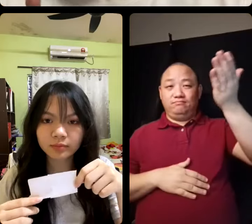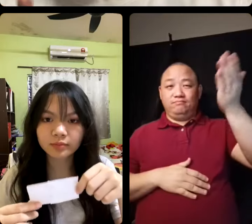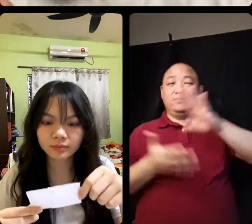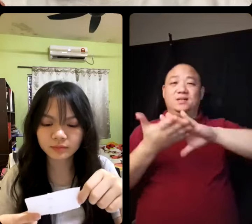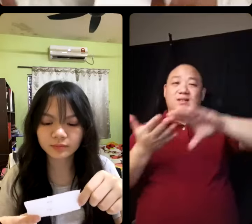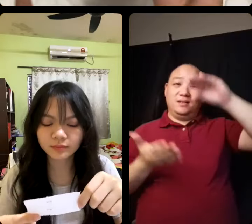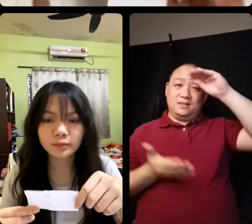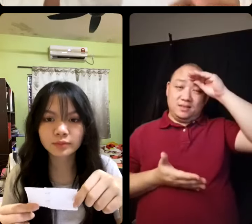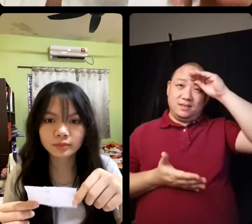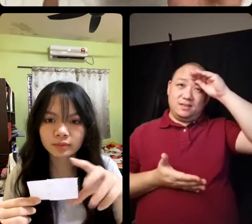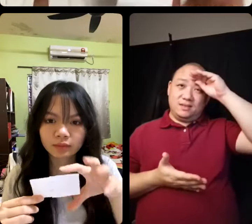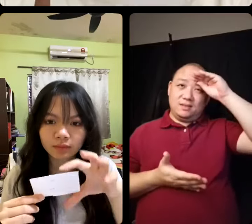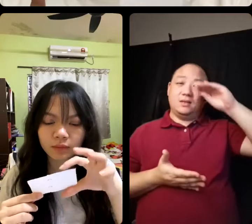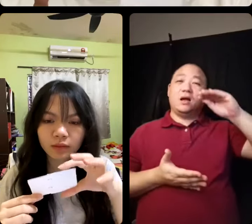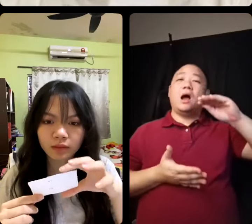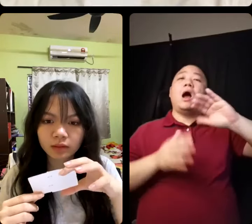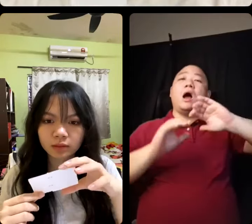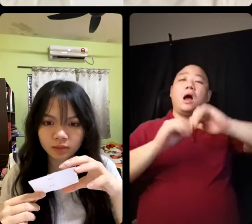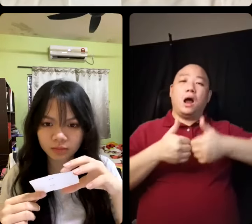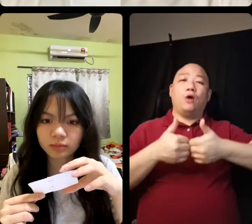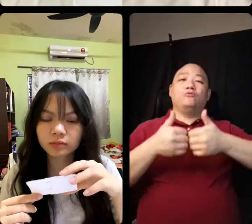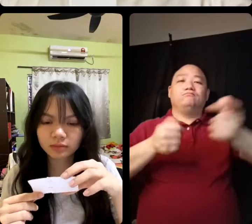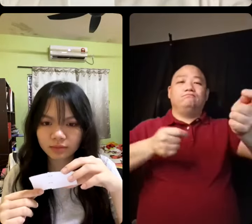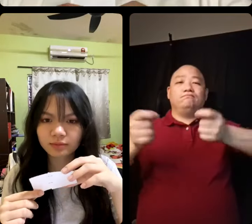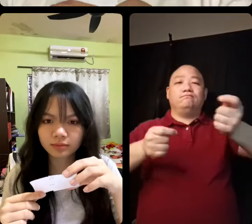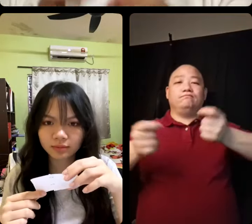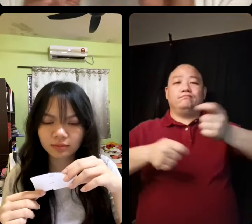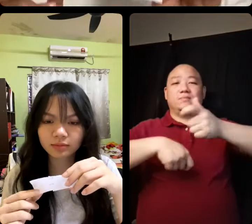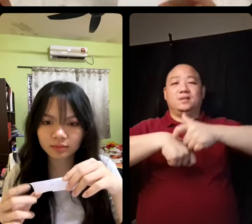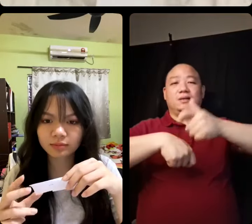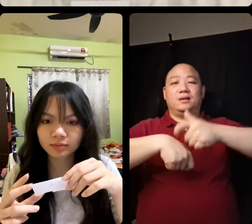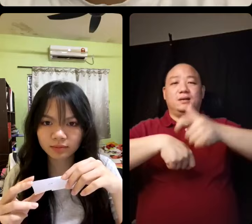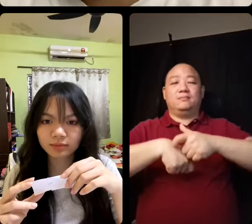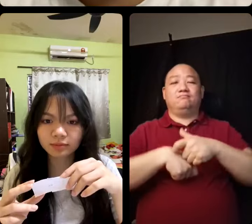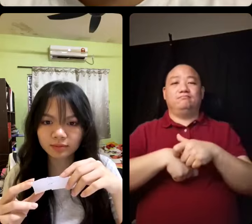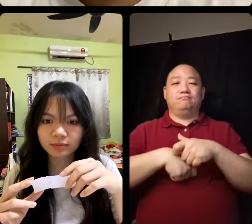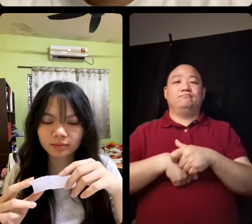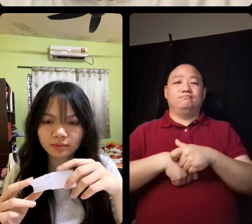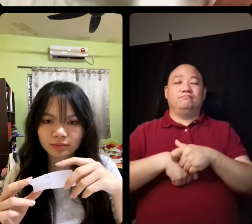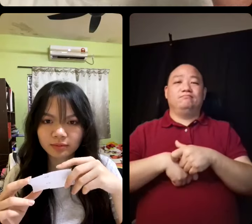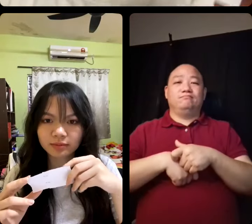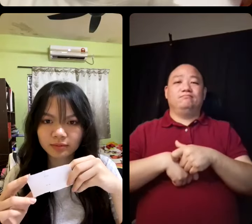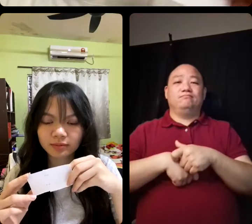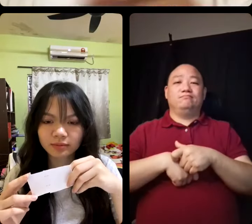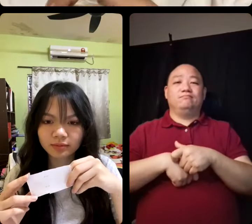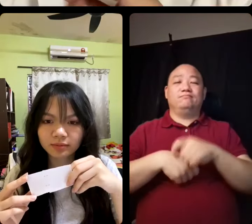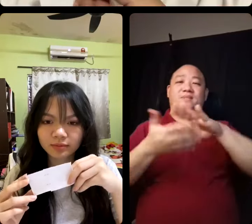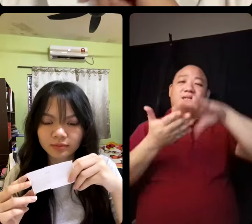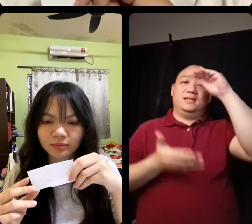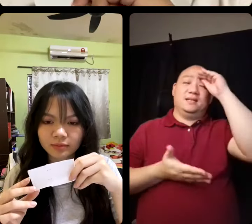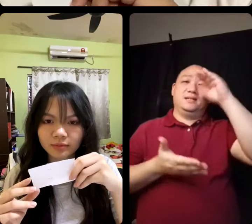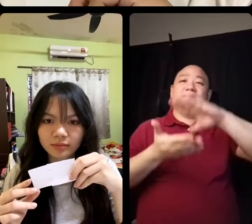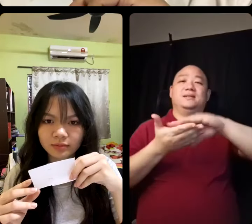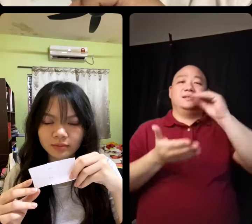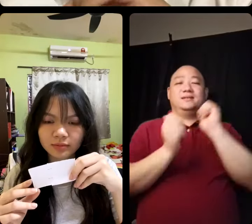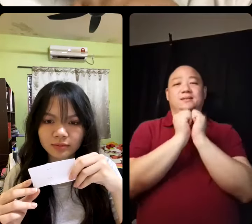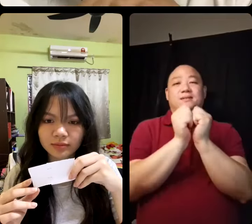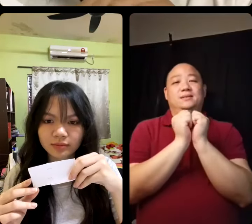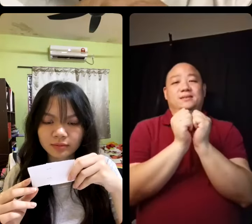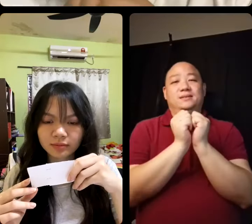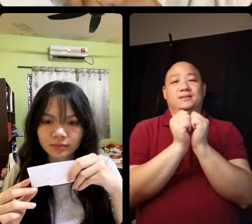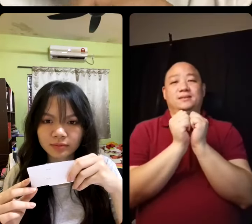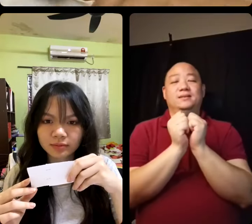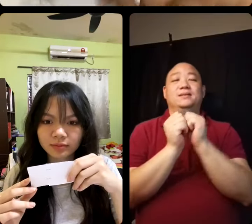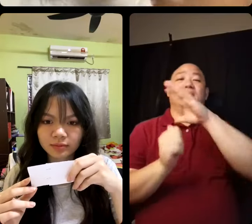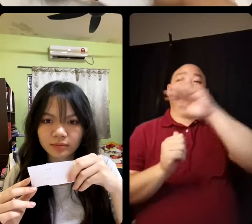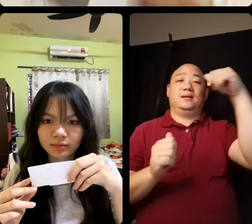to manage our time together. So to learn a little bit of time management together. And of course, today in this session, after this